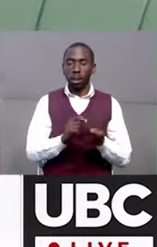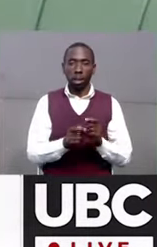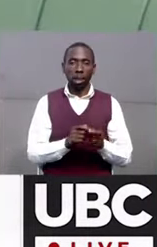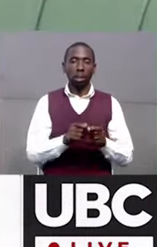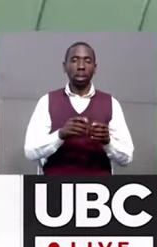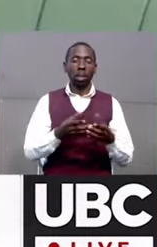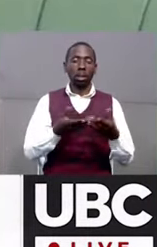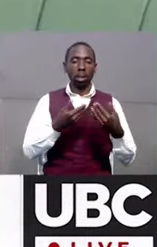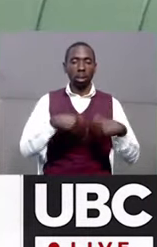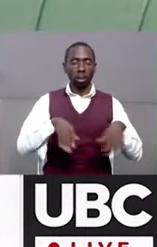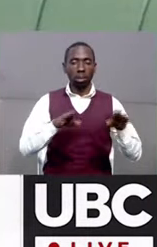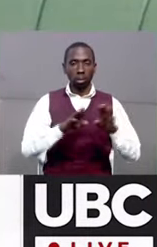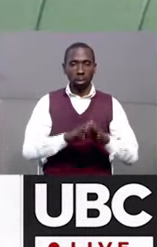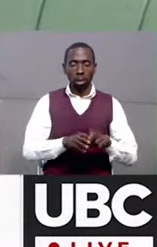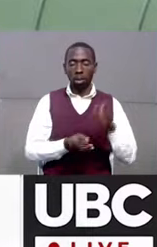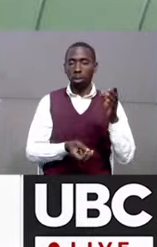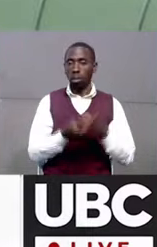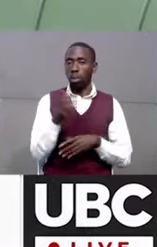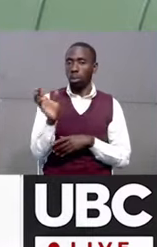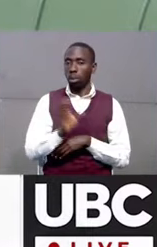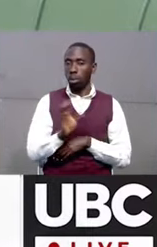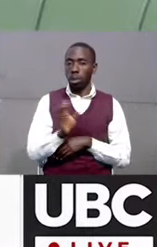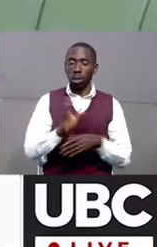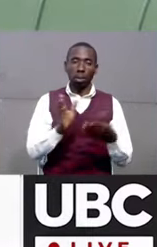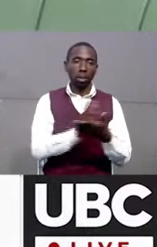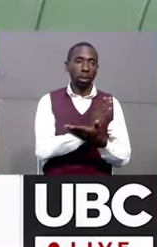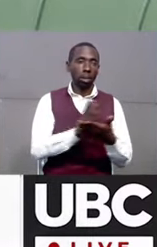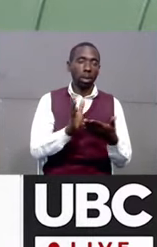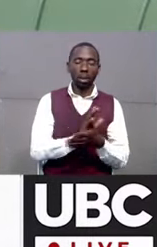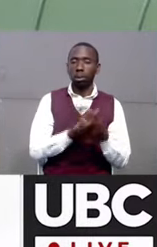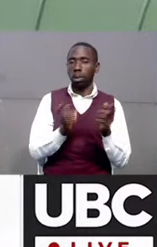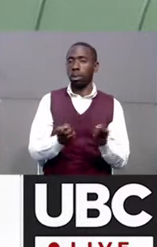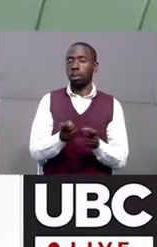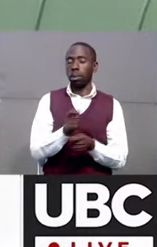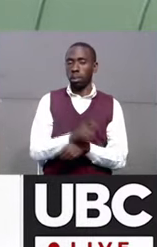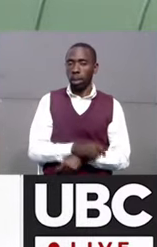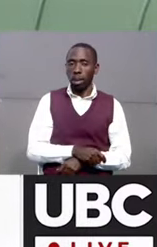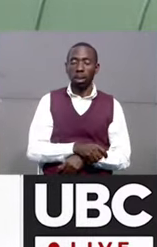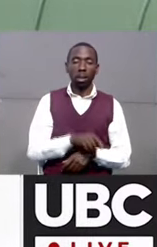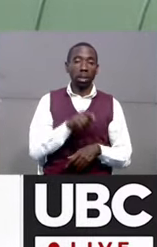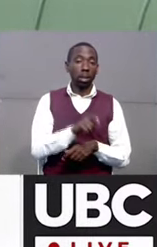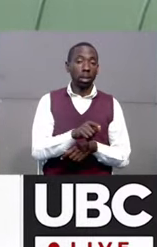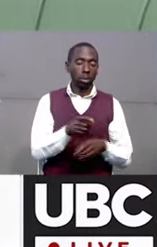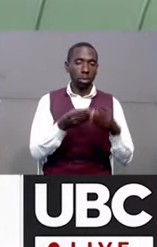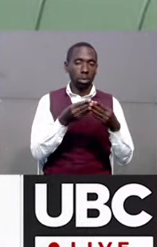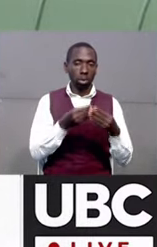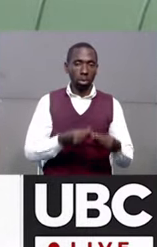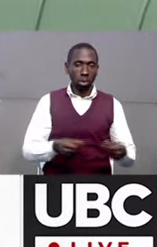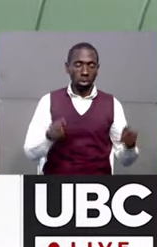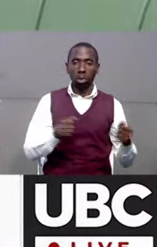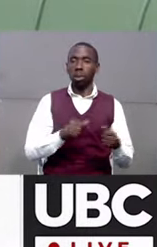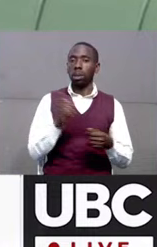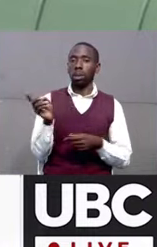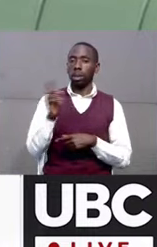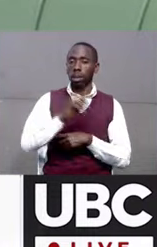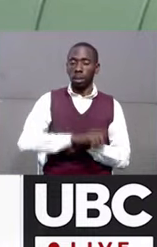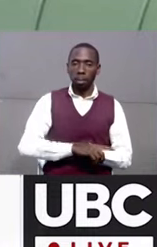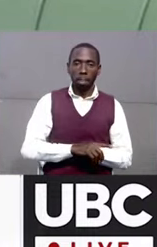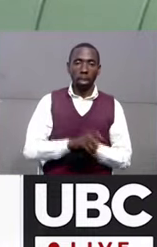itself into a committee of supply to amend its resolution dated